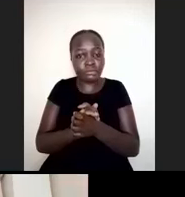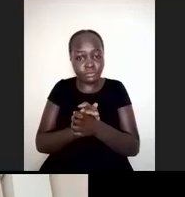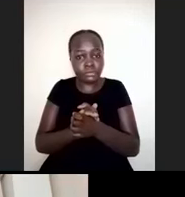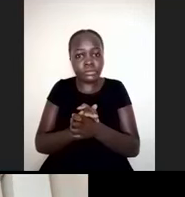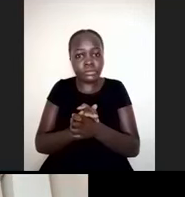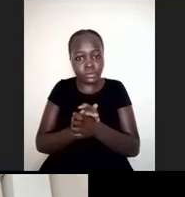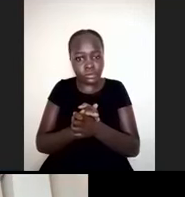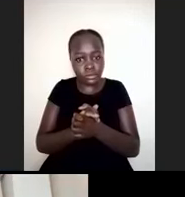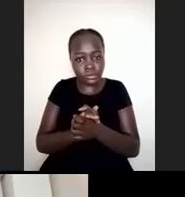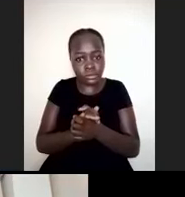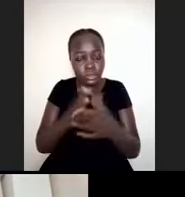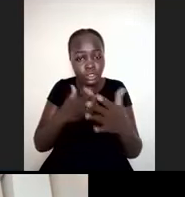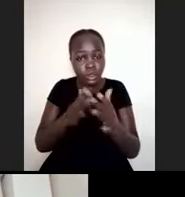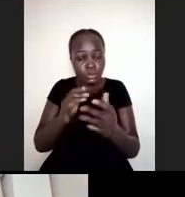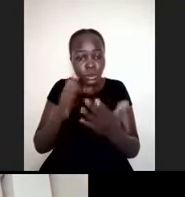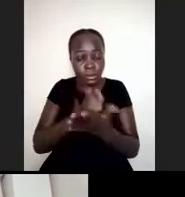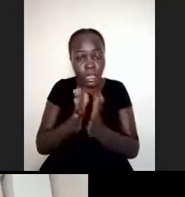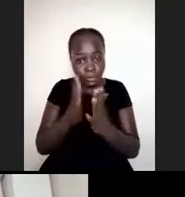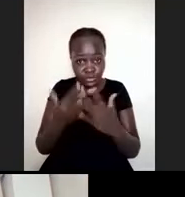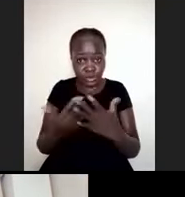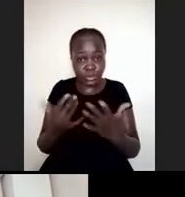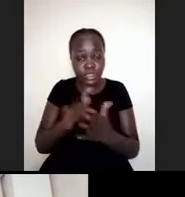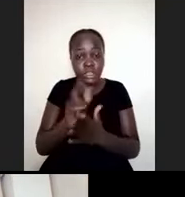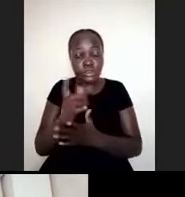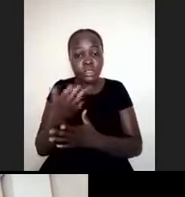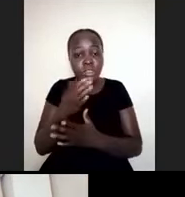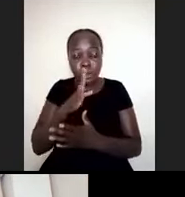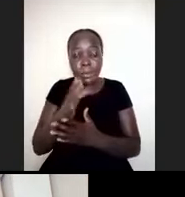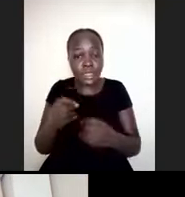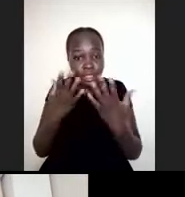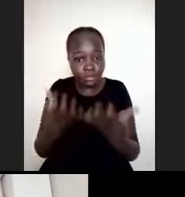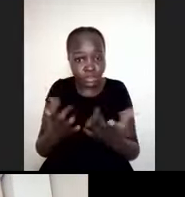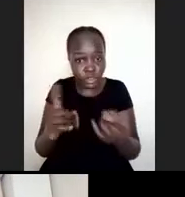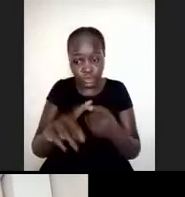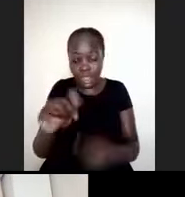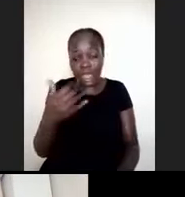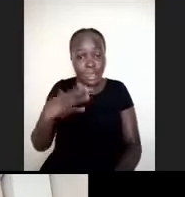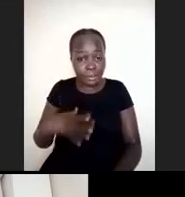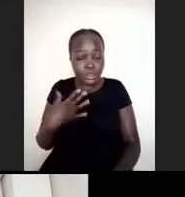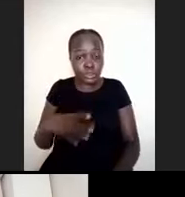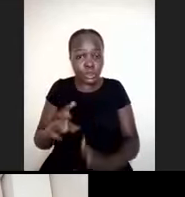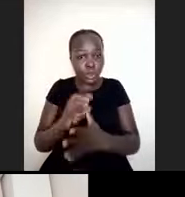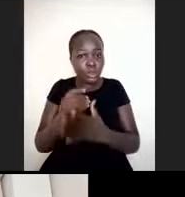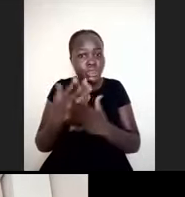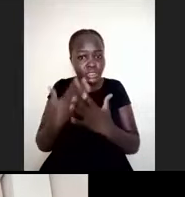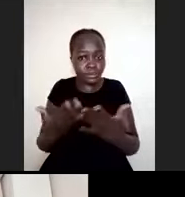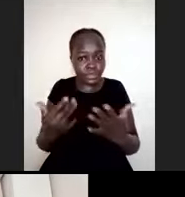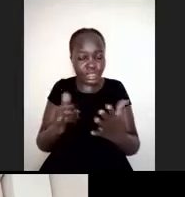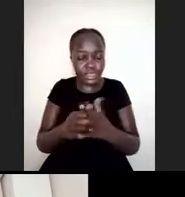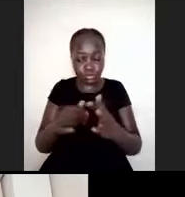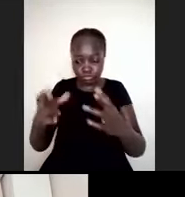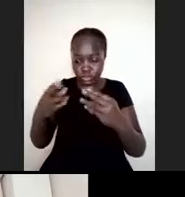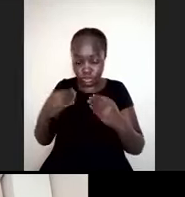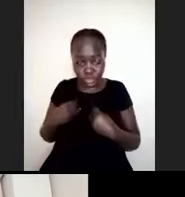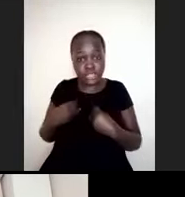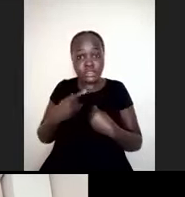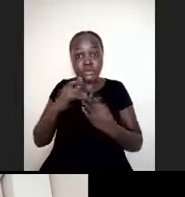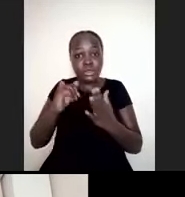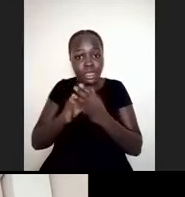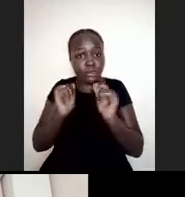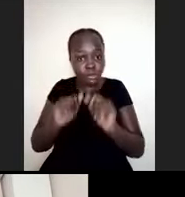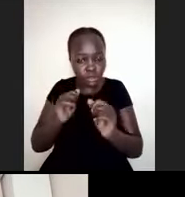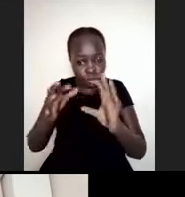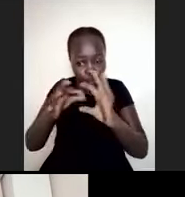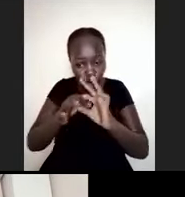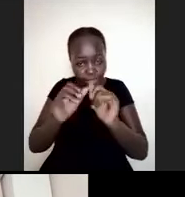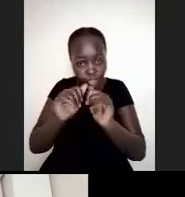It ceases to be something that you're supposed to be giving to the other person and something that you're supposed to be receiving so that you can bond